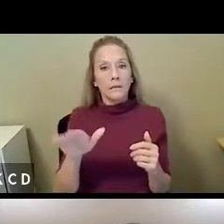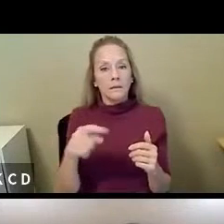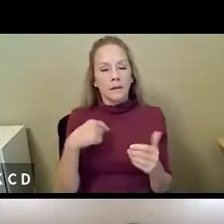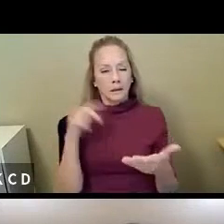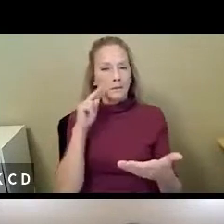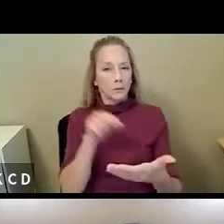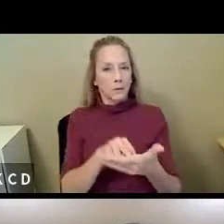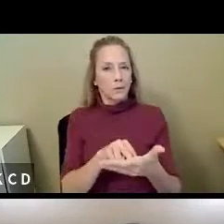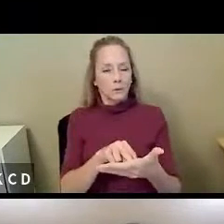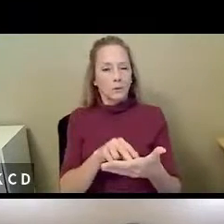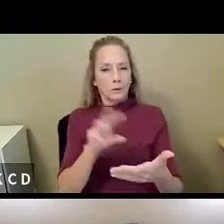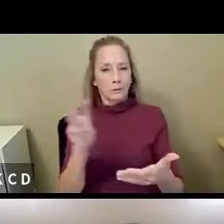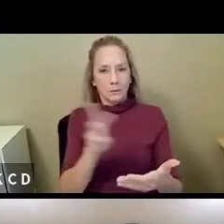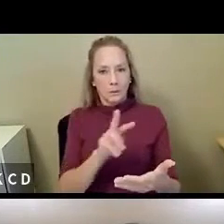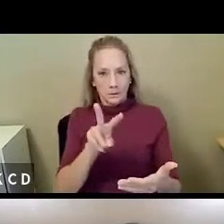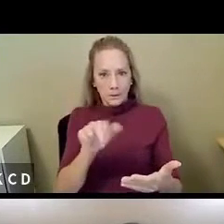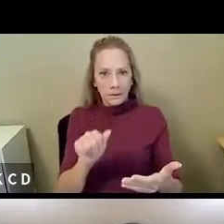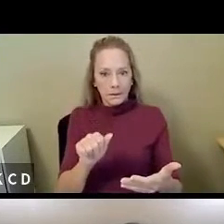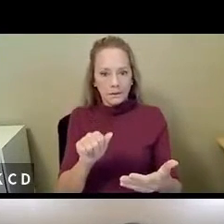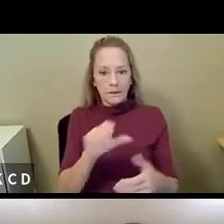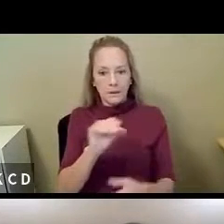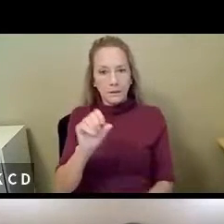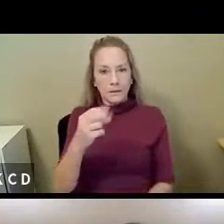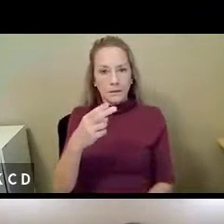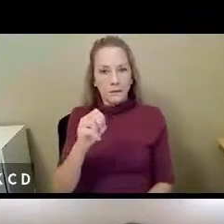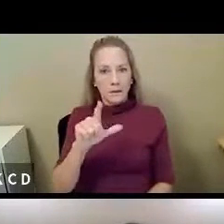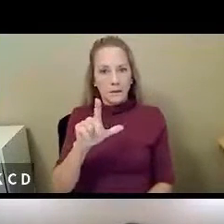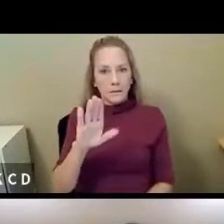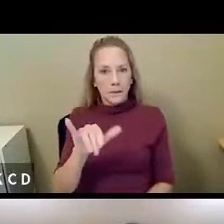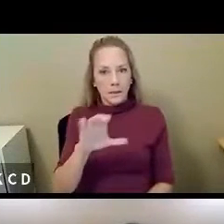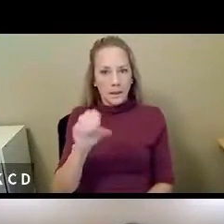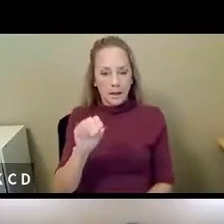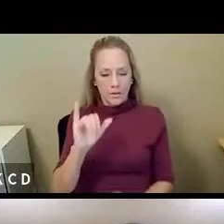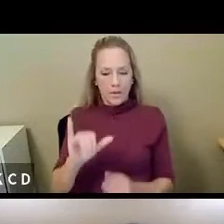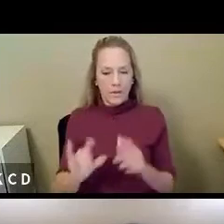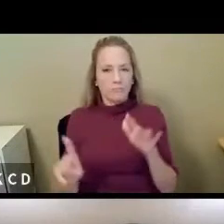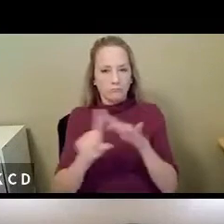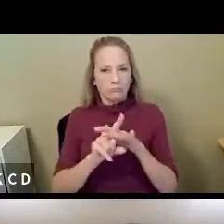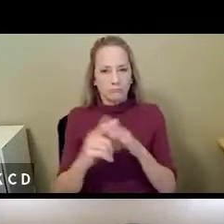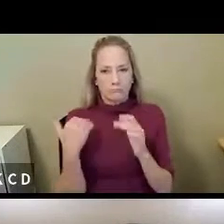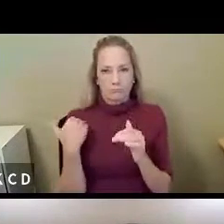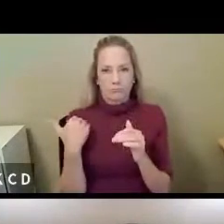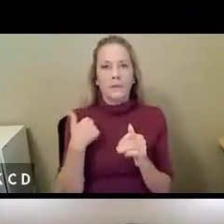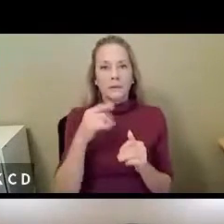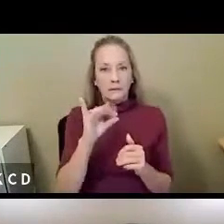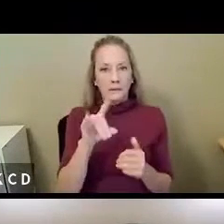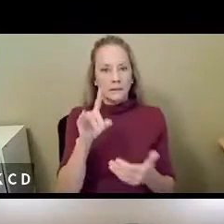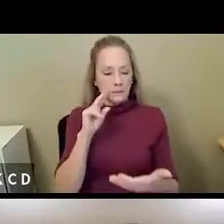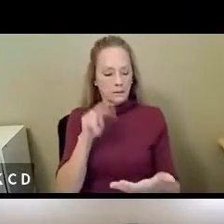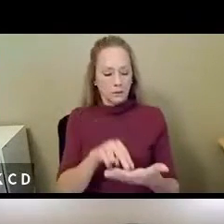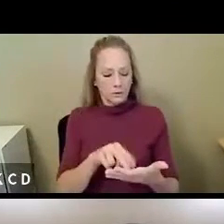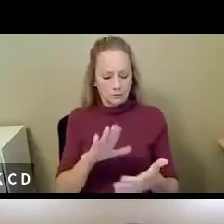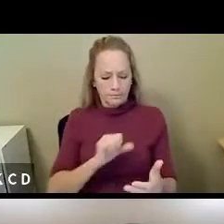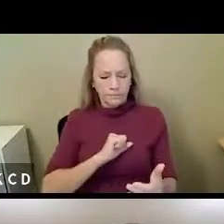Virginia and Shelby County, and excuse me, I did look at West Virginia,